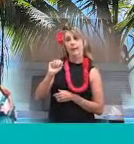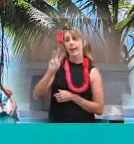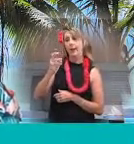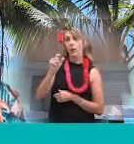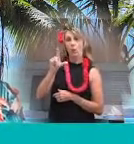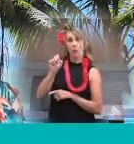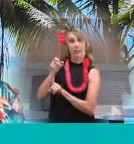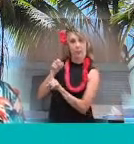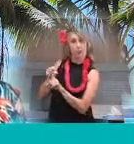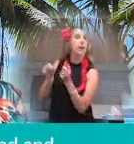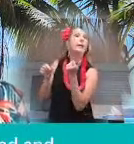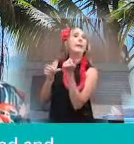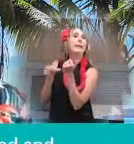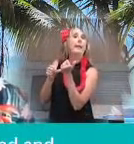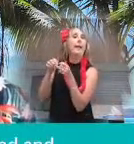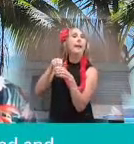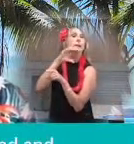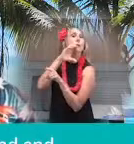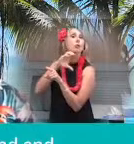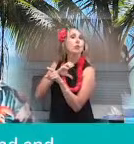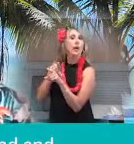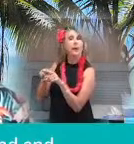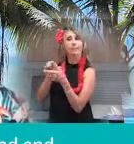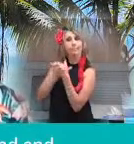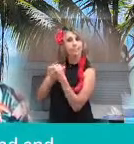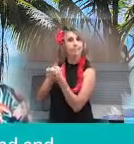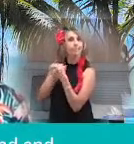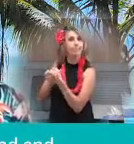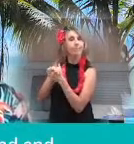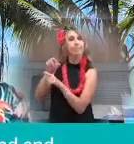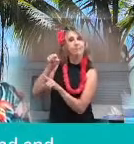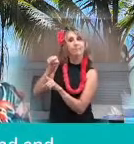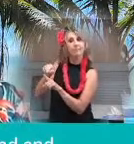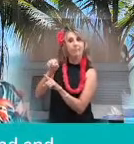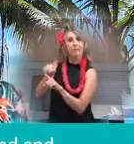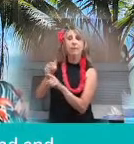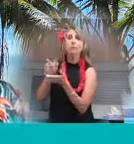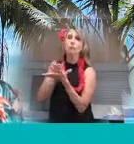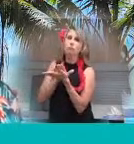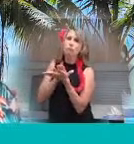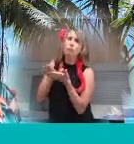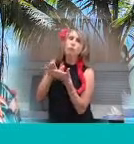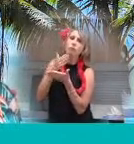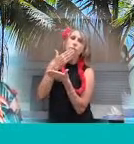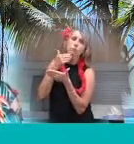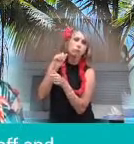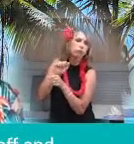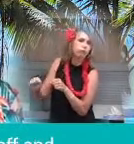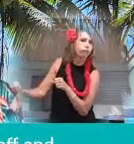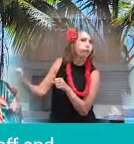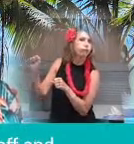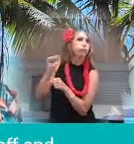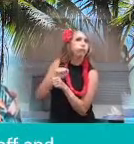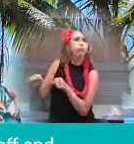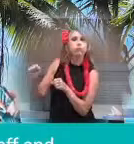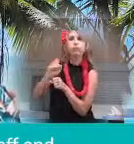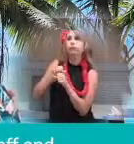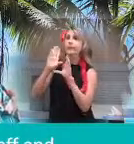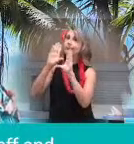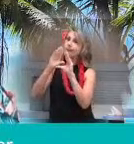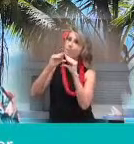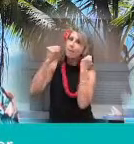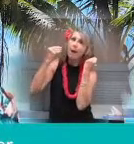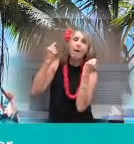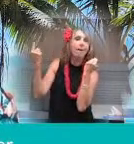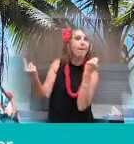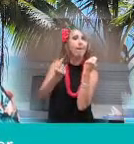at St. Ursula. Congratulations, Nada. Nada is kind and hardworking and always brings a smile to both